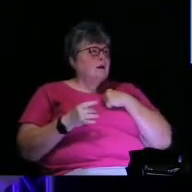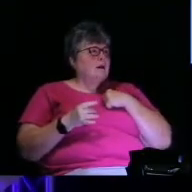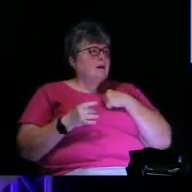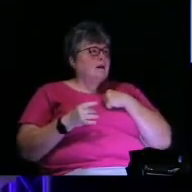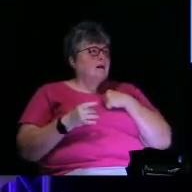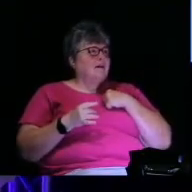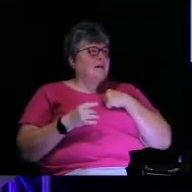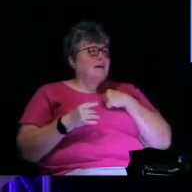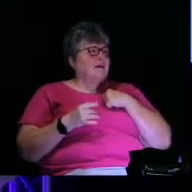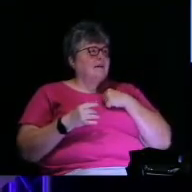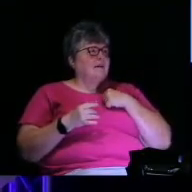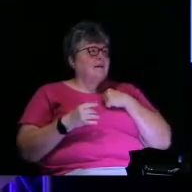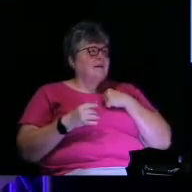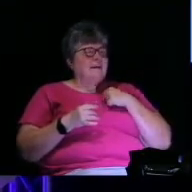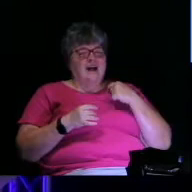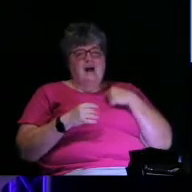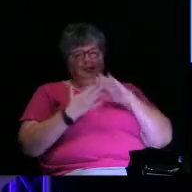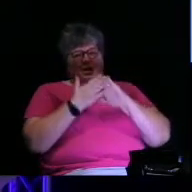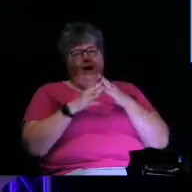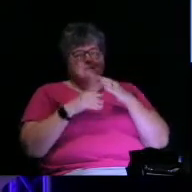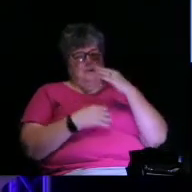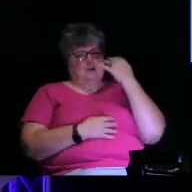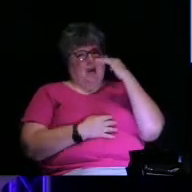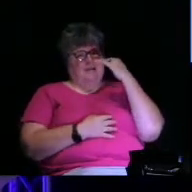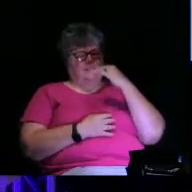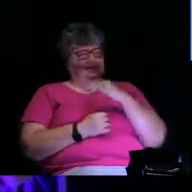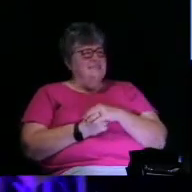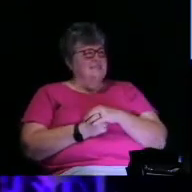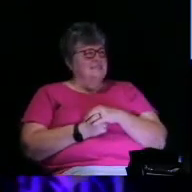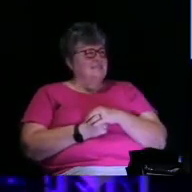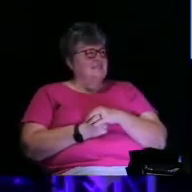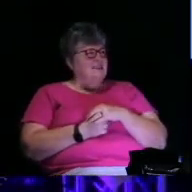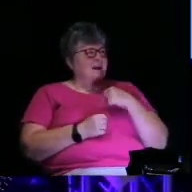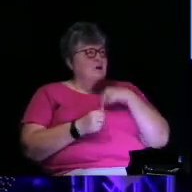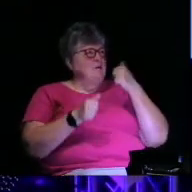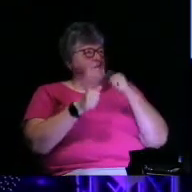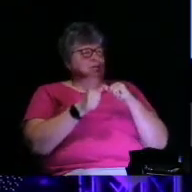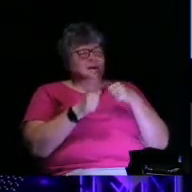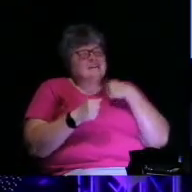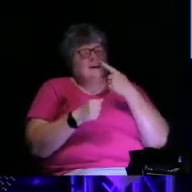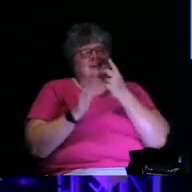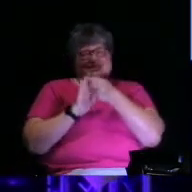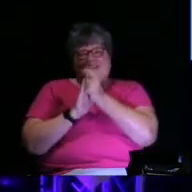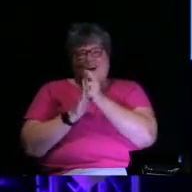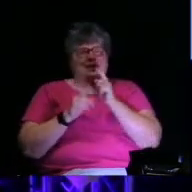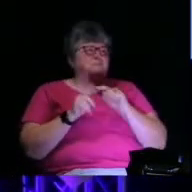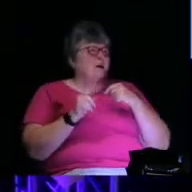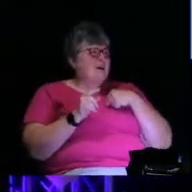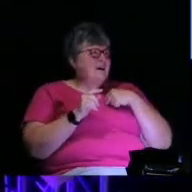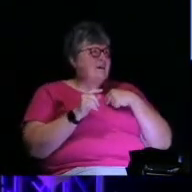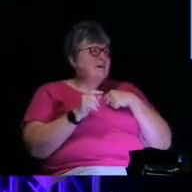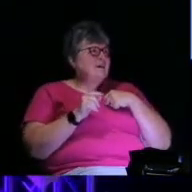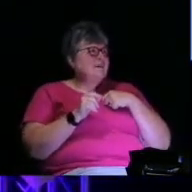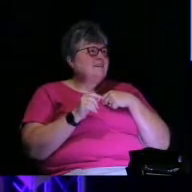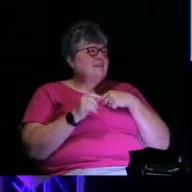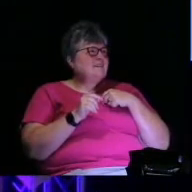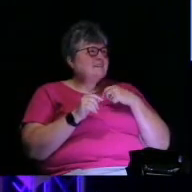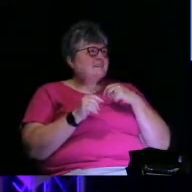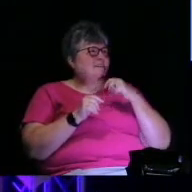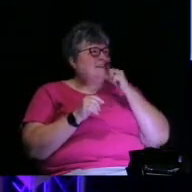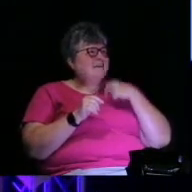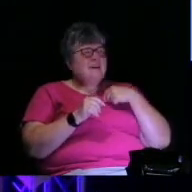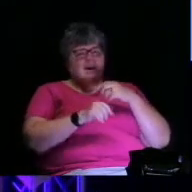hair. I'd gone crazy. Like, I remember coming back. I'll tell you in a second. So I cut lines in my hair. I mean, I didn't have